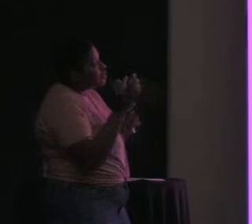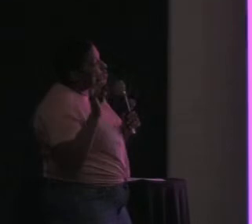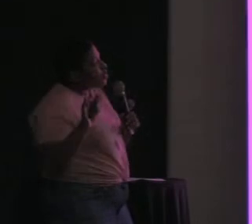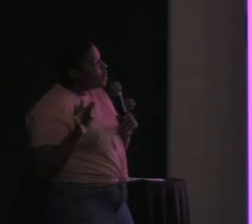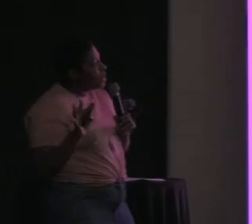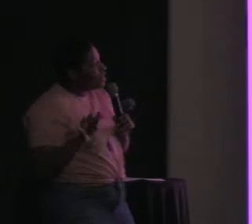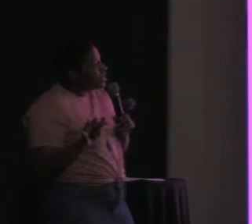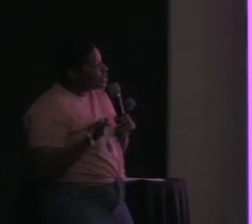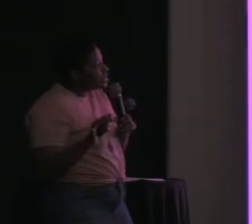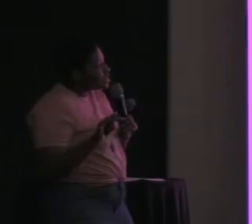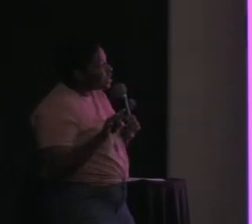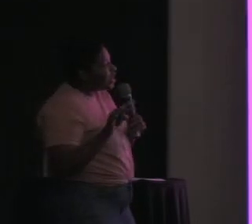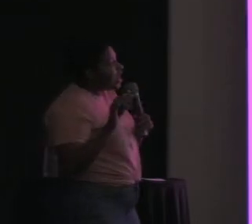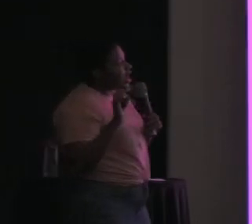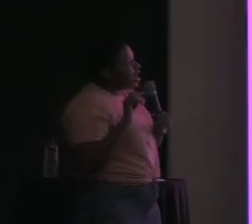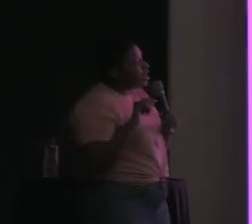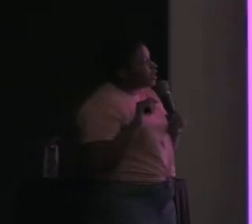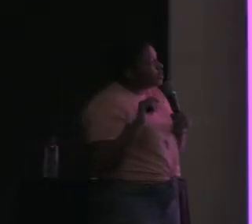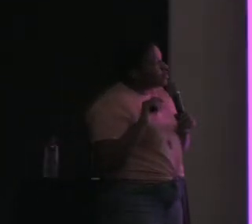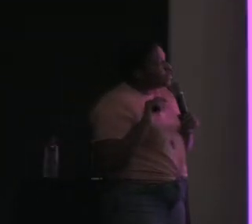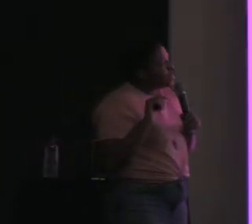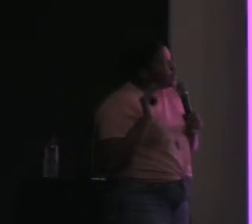we have 4 panelists.